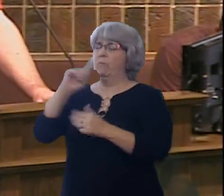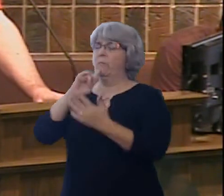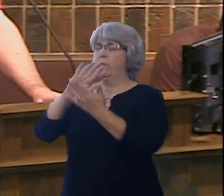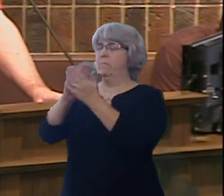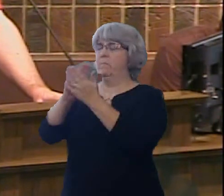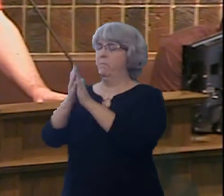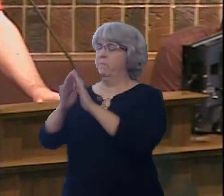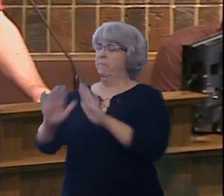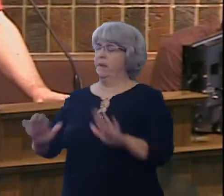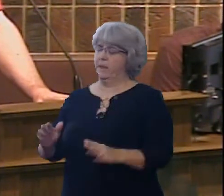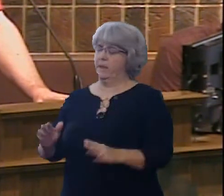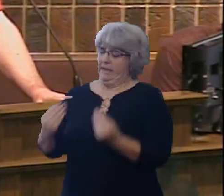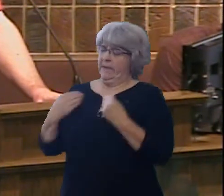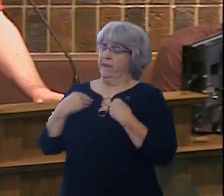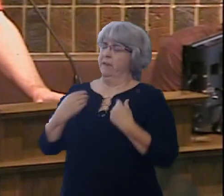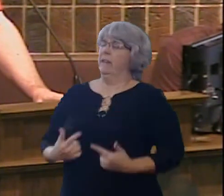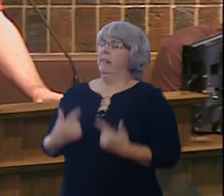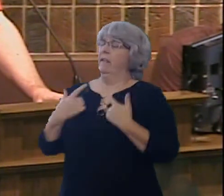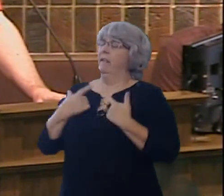easier to live every day.